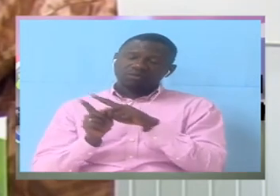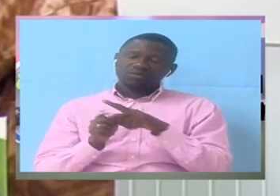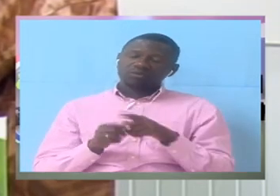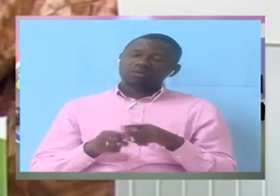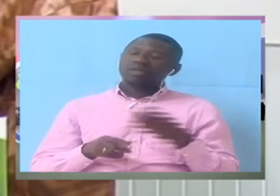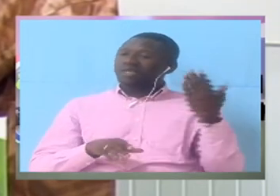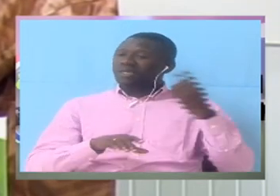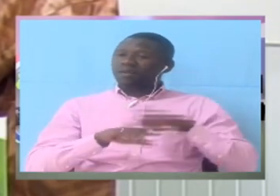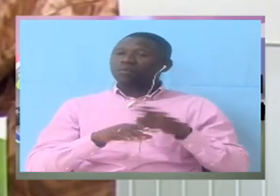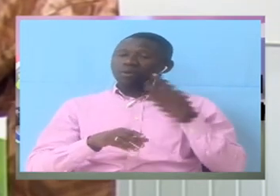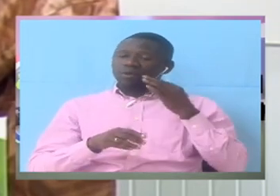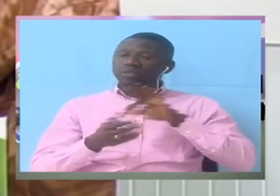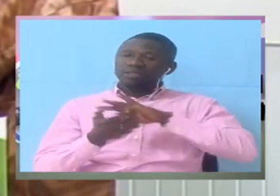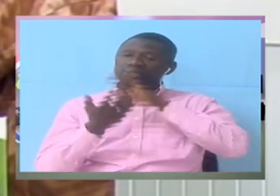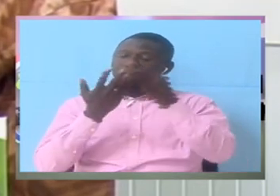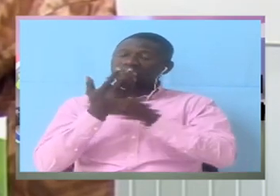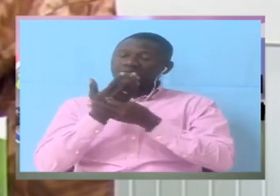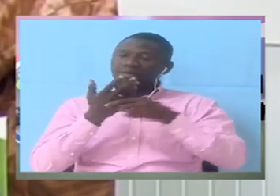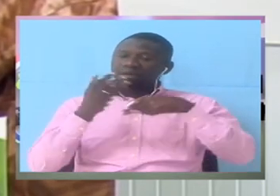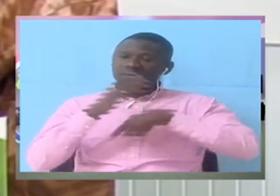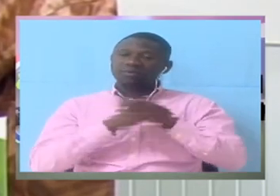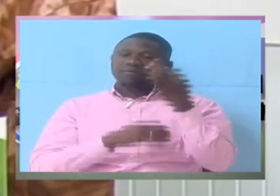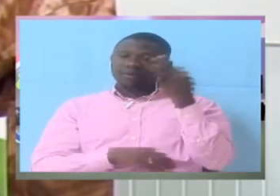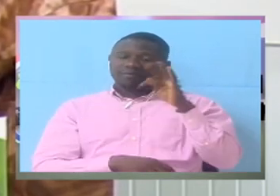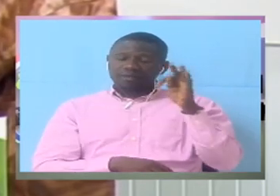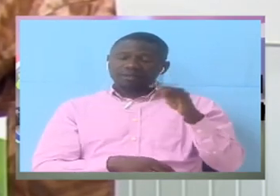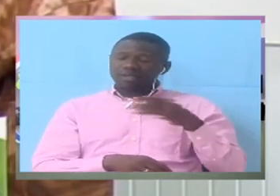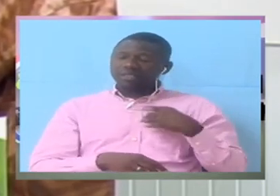When he was being transferred to Farafeni,